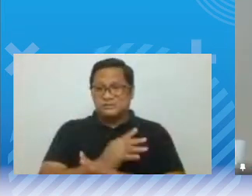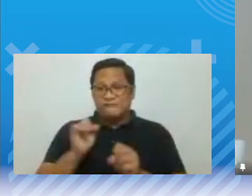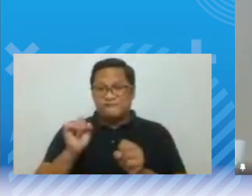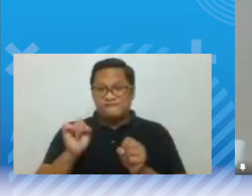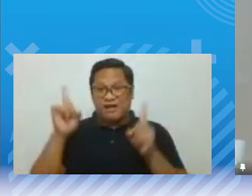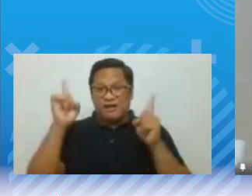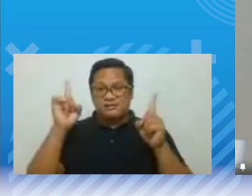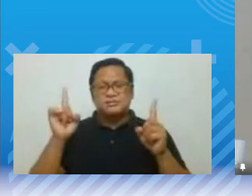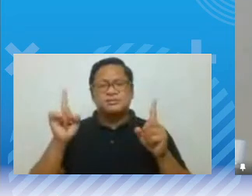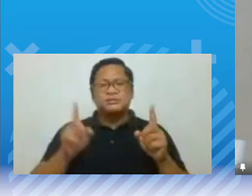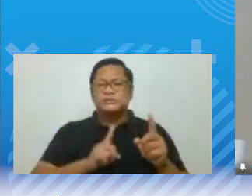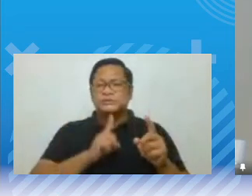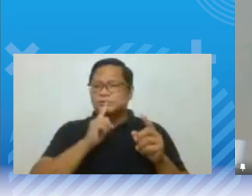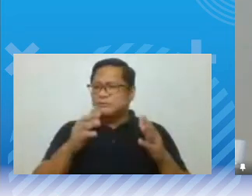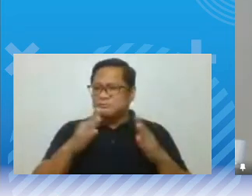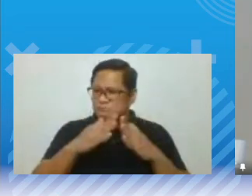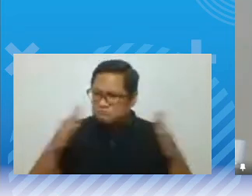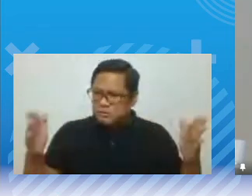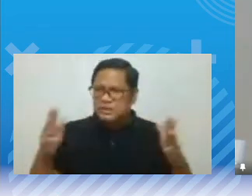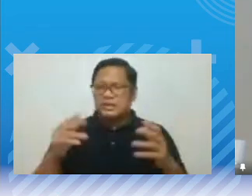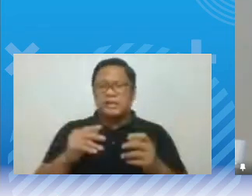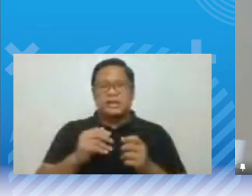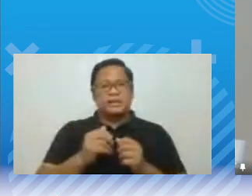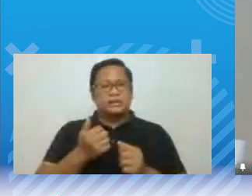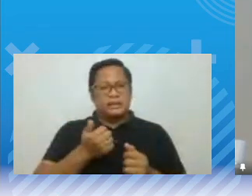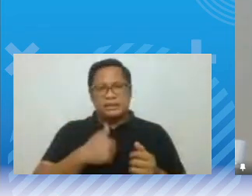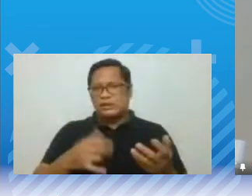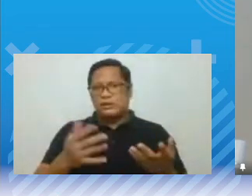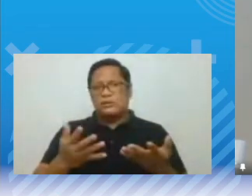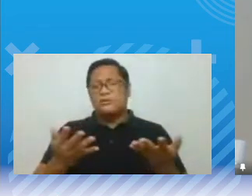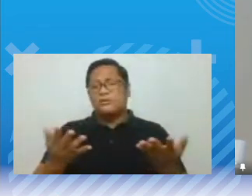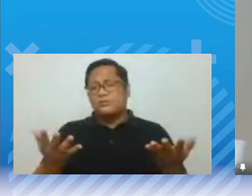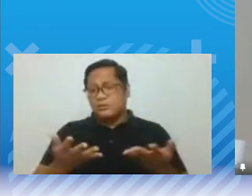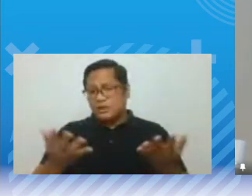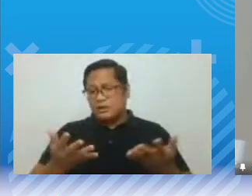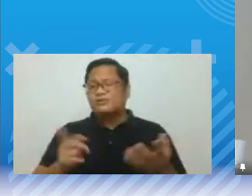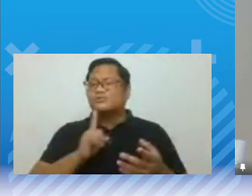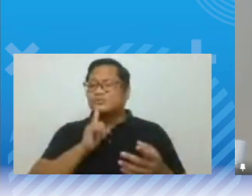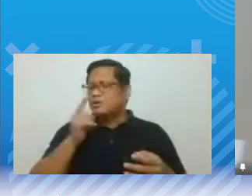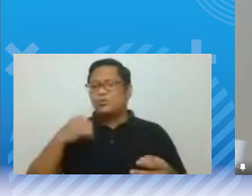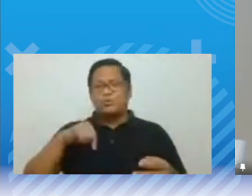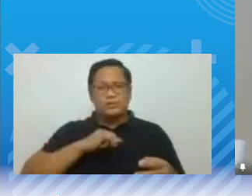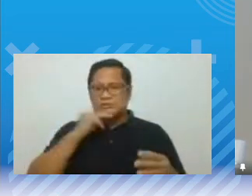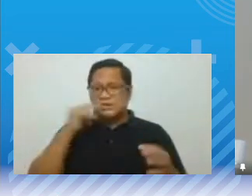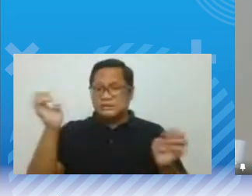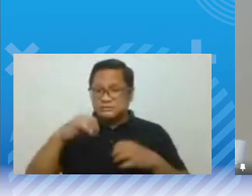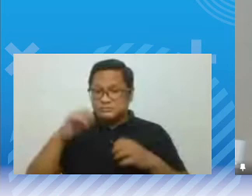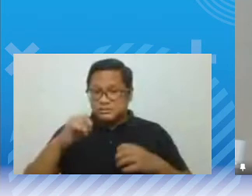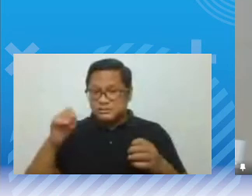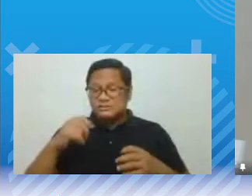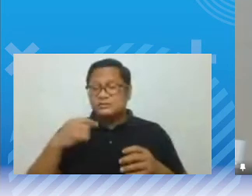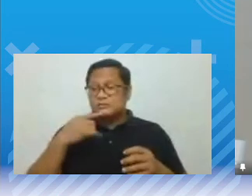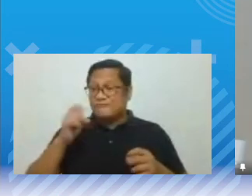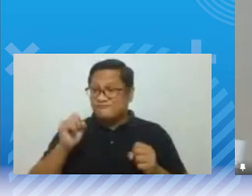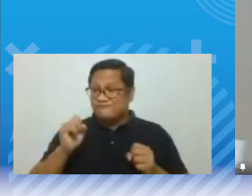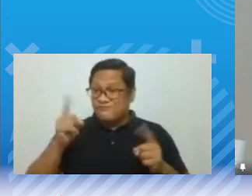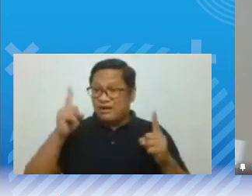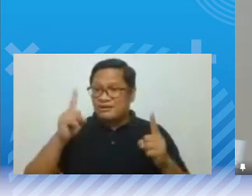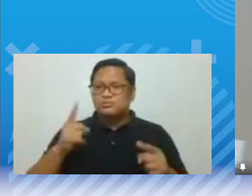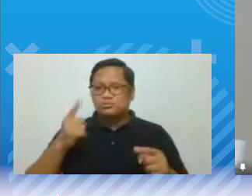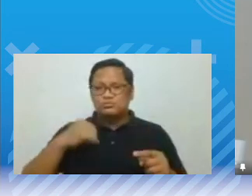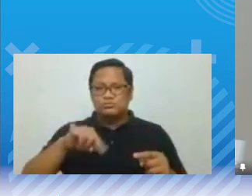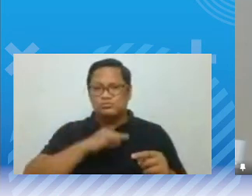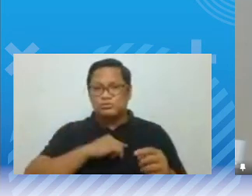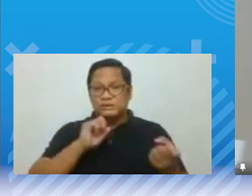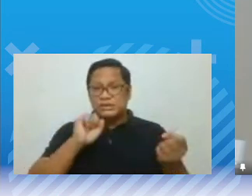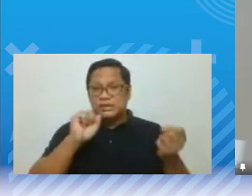it's massive and it's everywhere and everyone's experiencing it. So we don't really expect ourselves na agad-agad lahat tayo ay makaka-adjust.